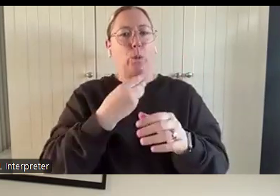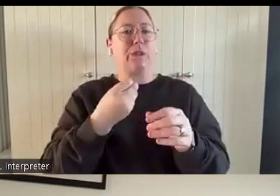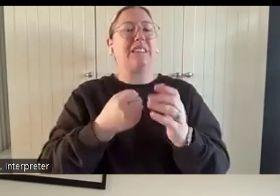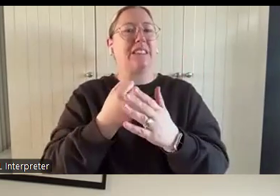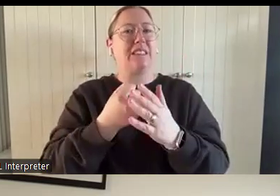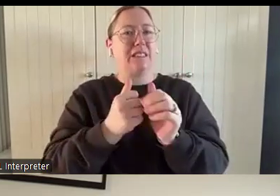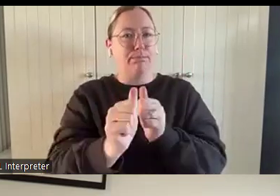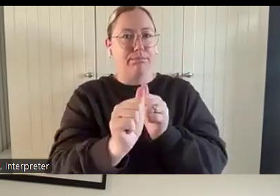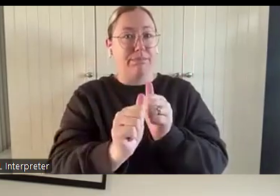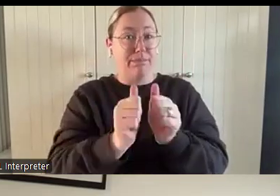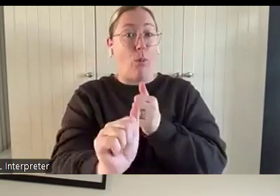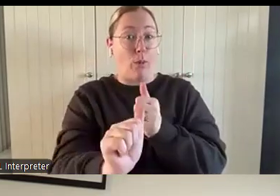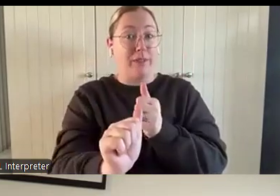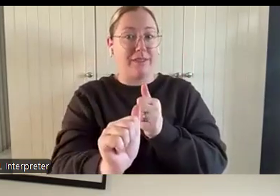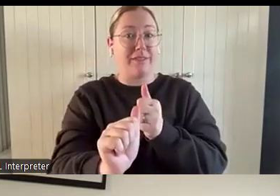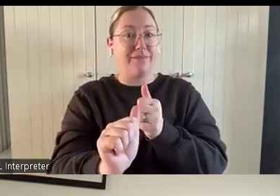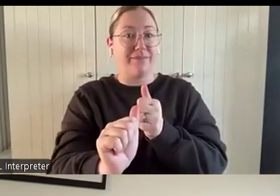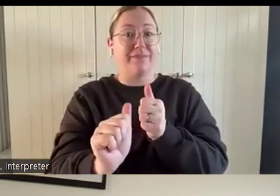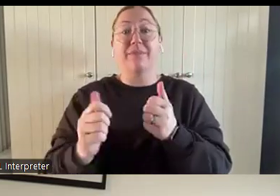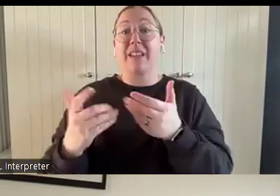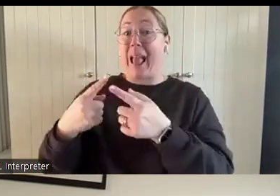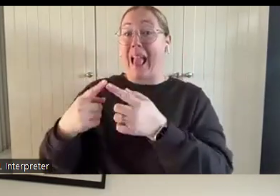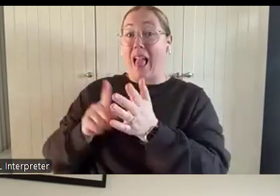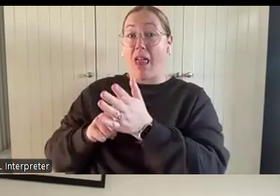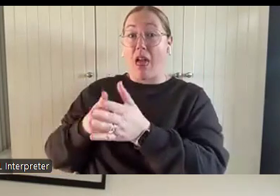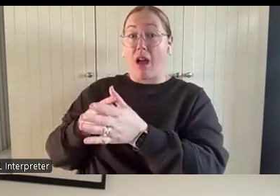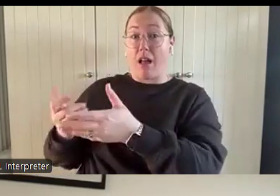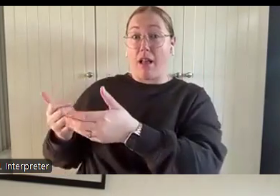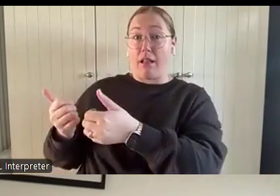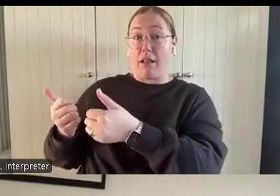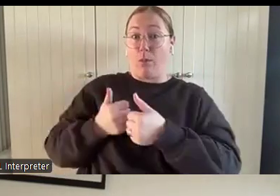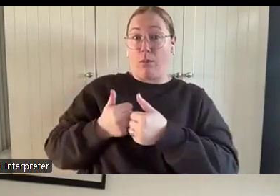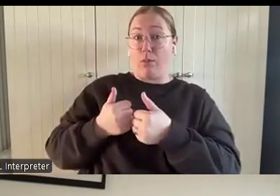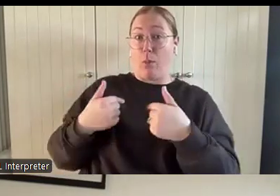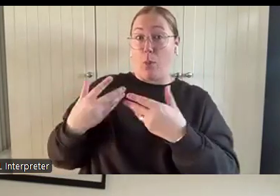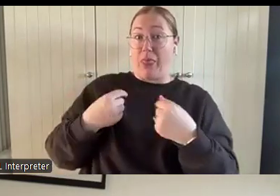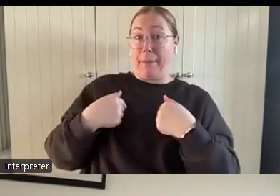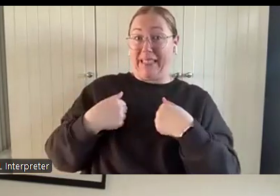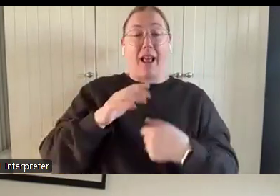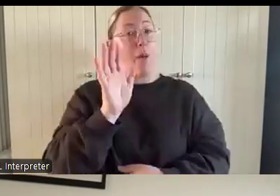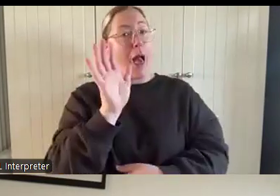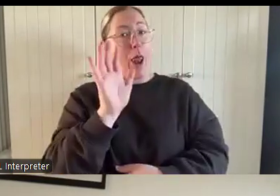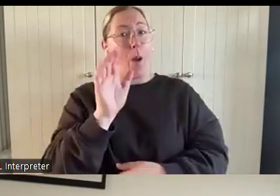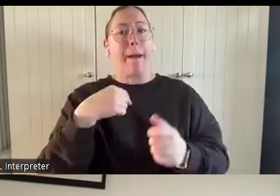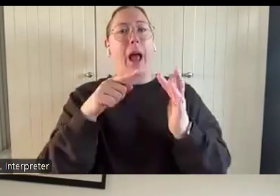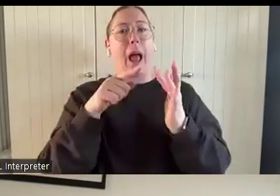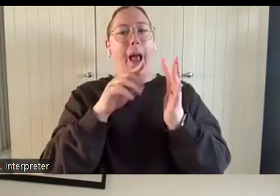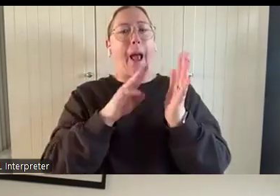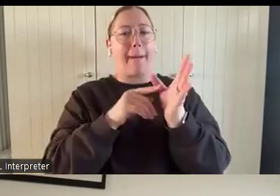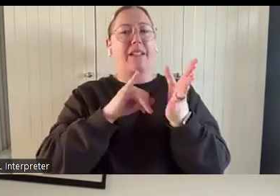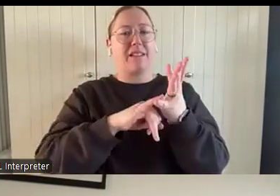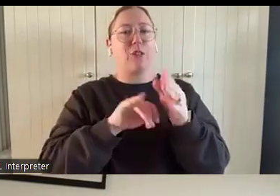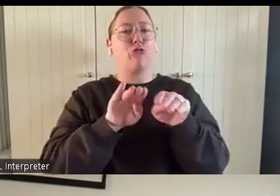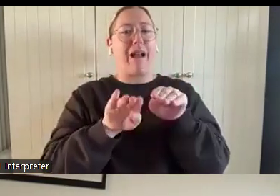And do you want to just say your role, Ella, so that people... Hi, I'm Ella. I'm an IMAS trainer and a non-executive